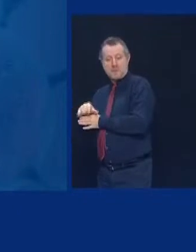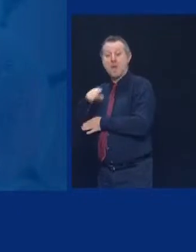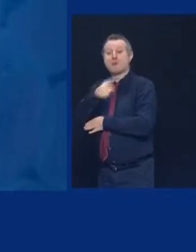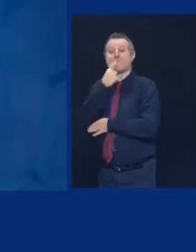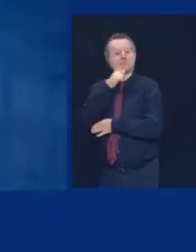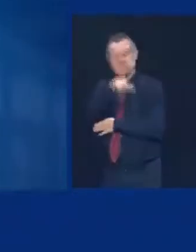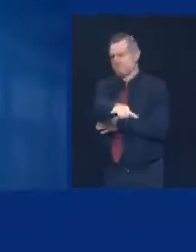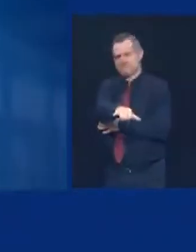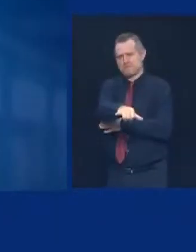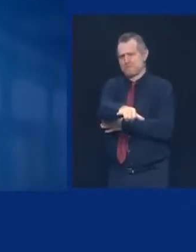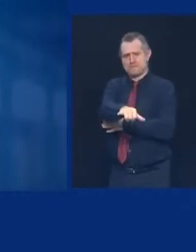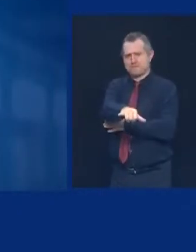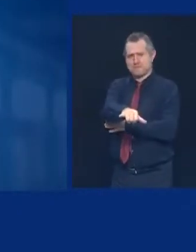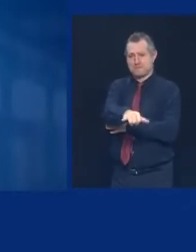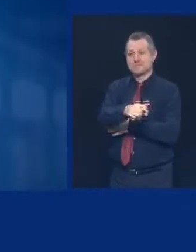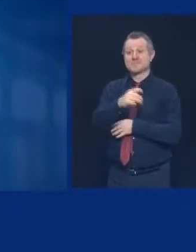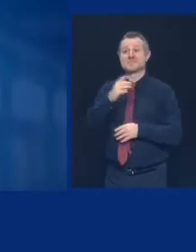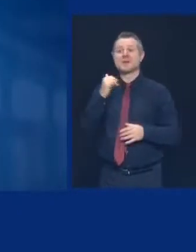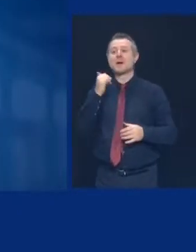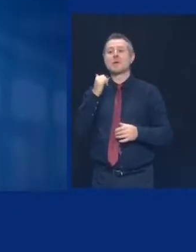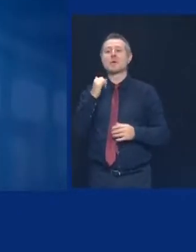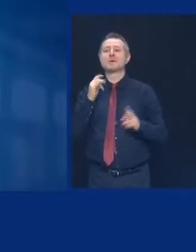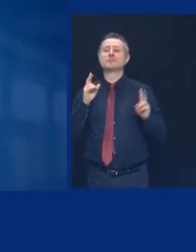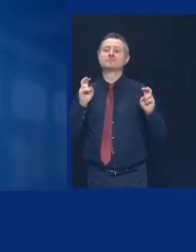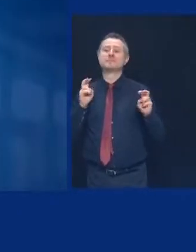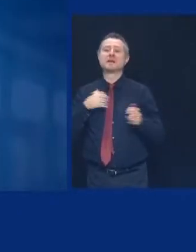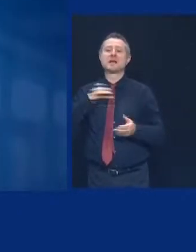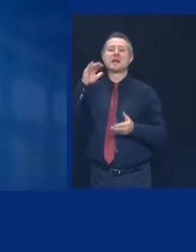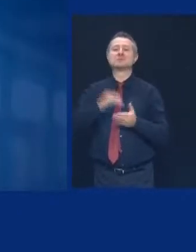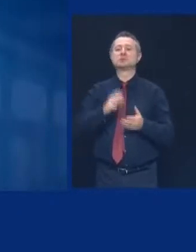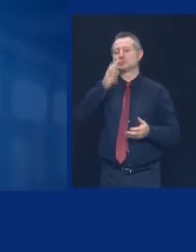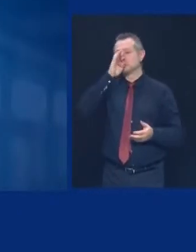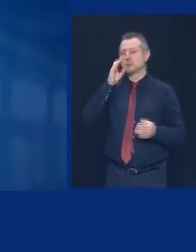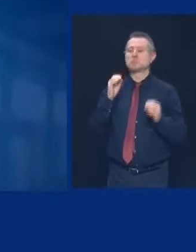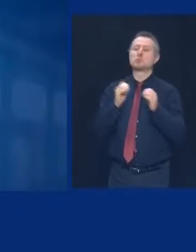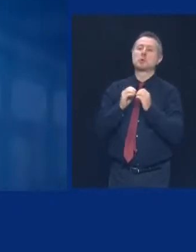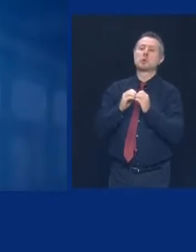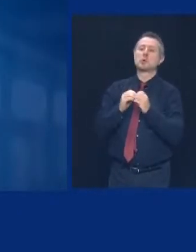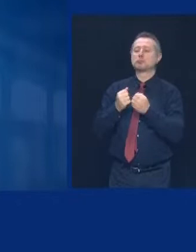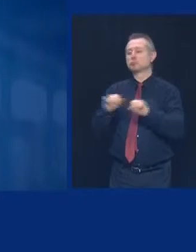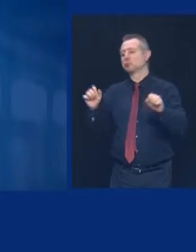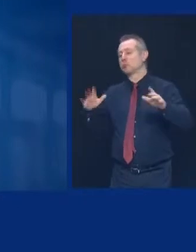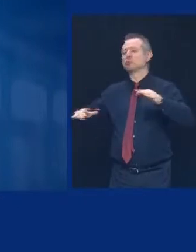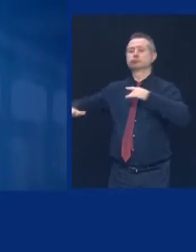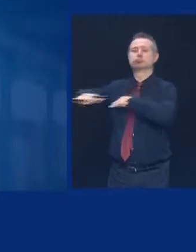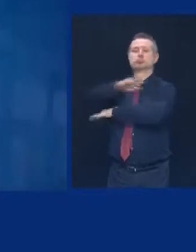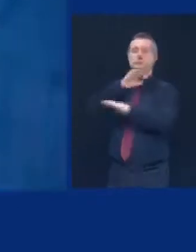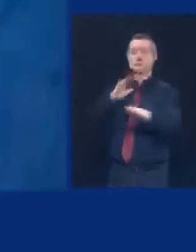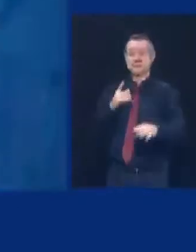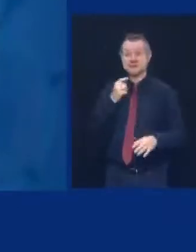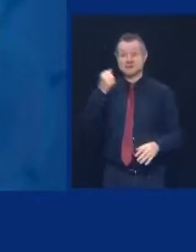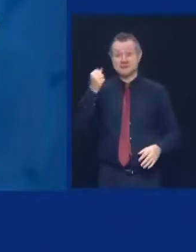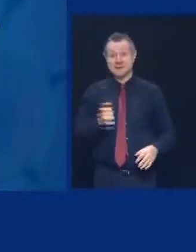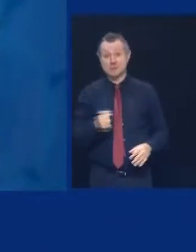yellow zone than an orange zone. So this is what South Brooklyn will look like.